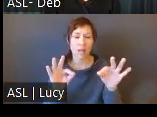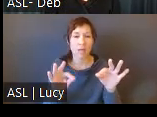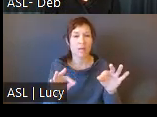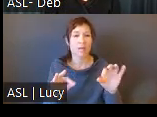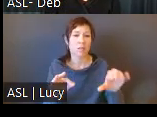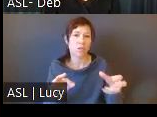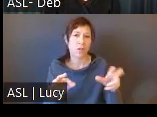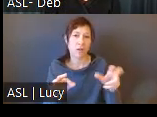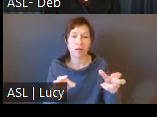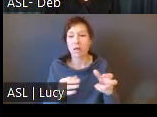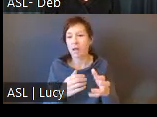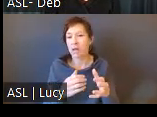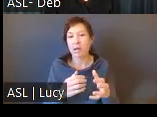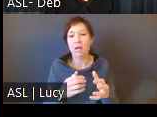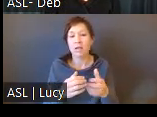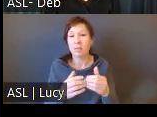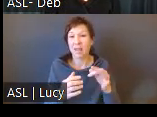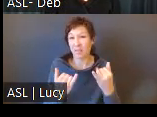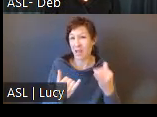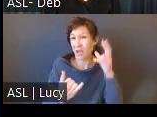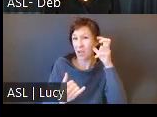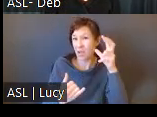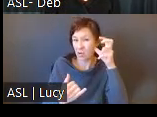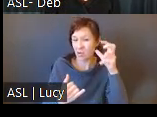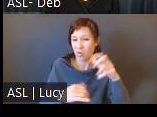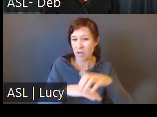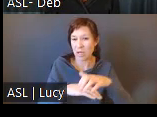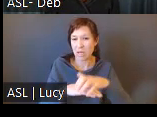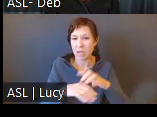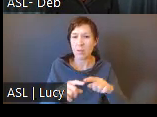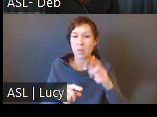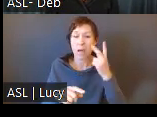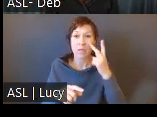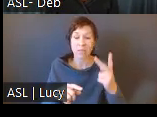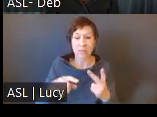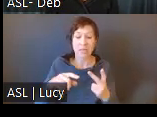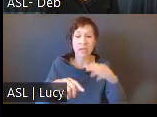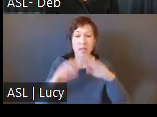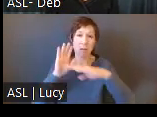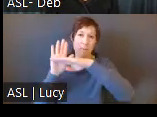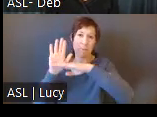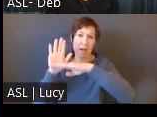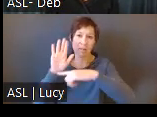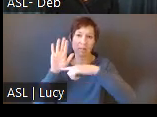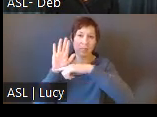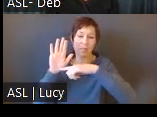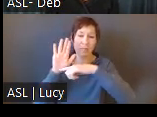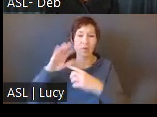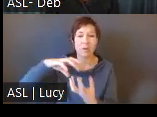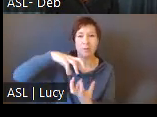English. The buttons for selecting a language channel or American Sign Language are at the bottom of your